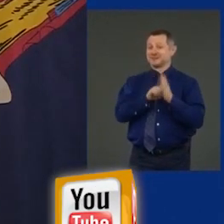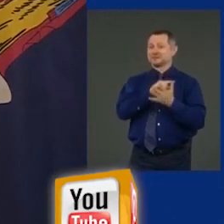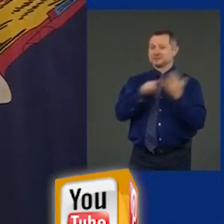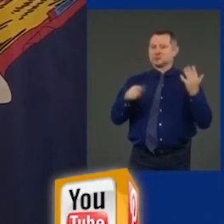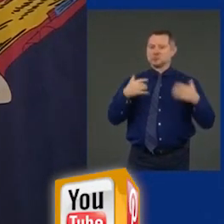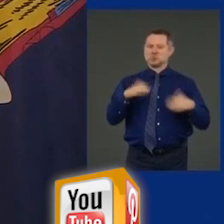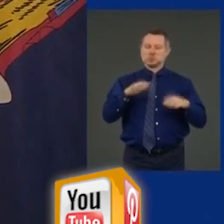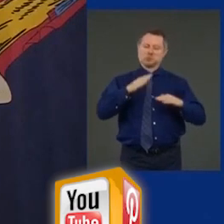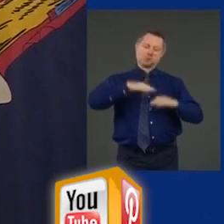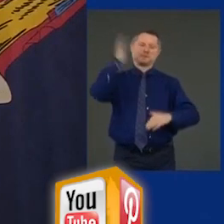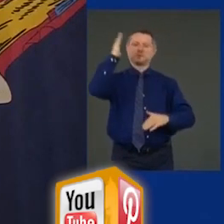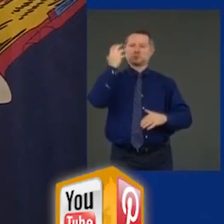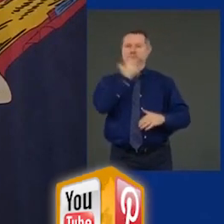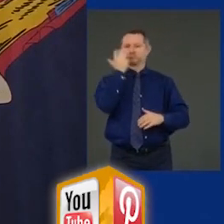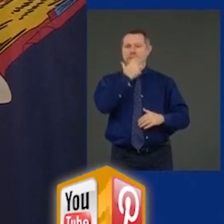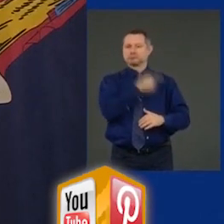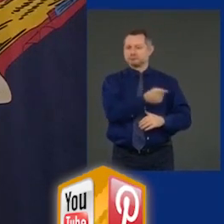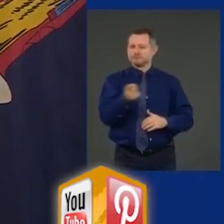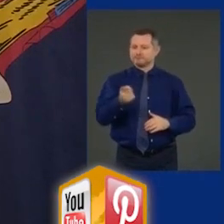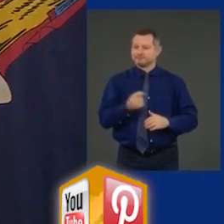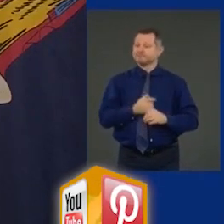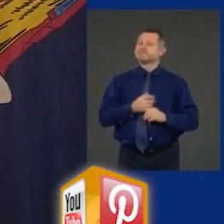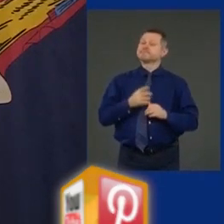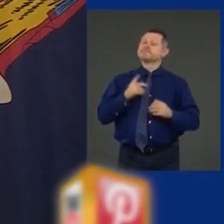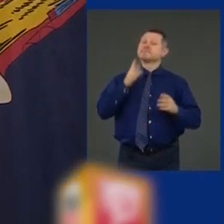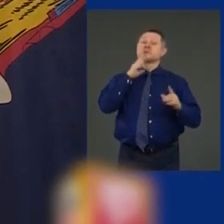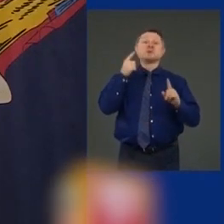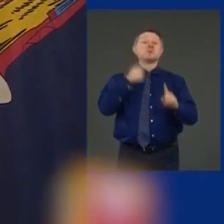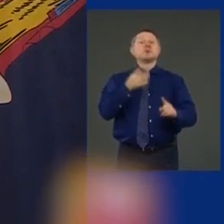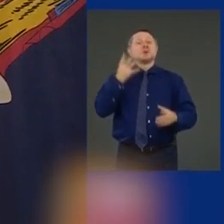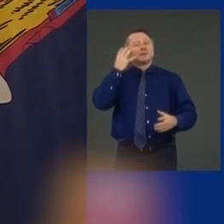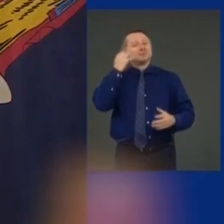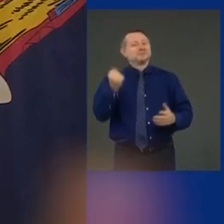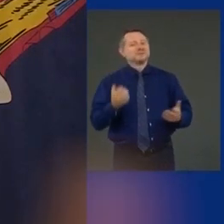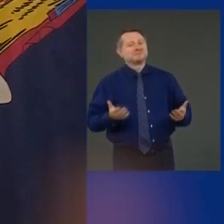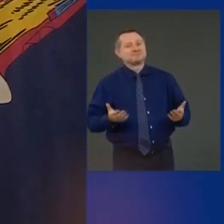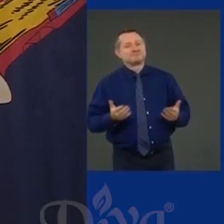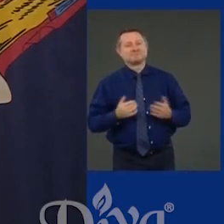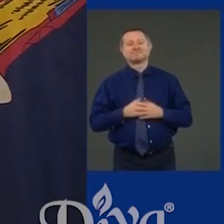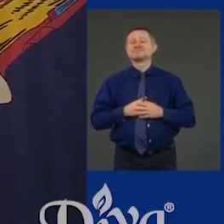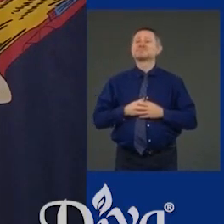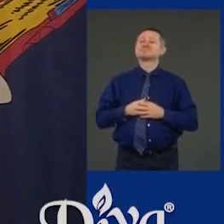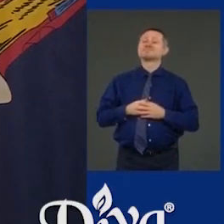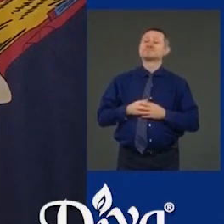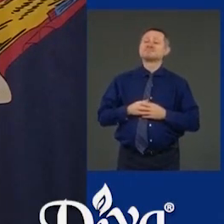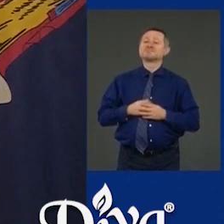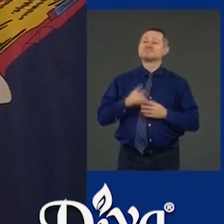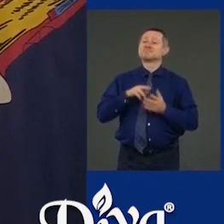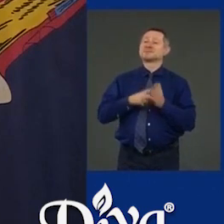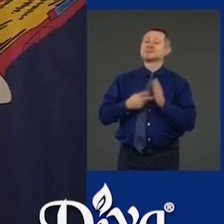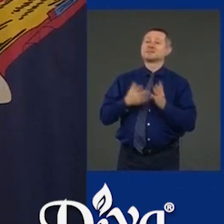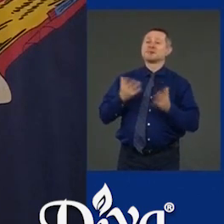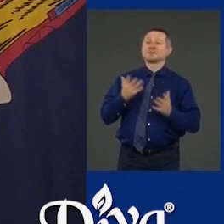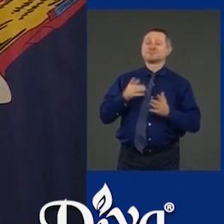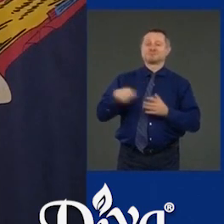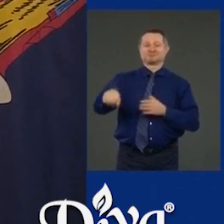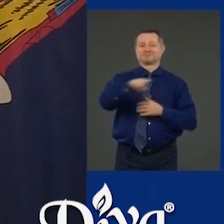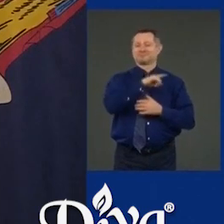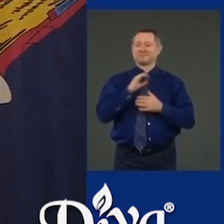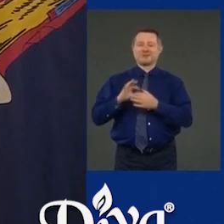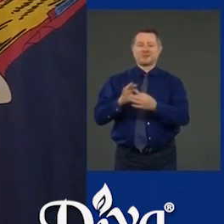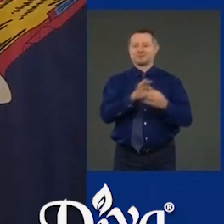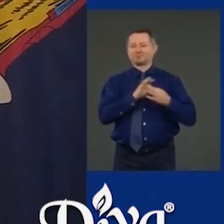again, it's just common sense. It's the spirit of community. If you're in a place that has a